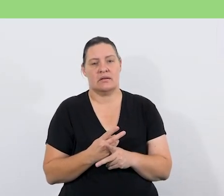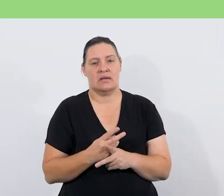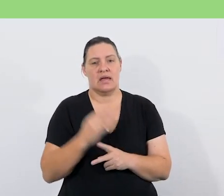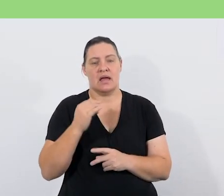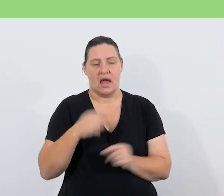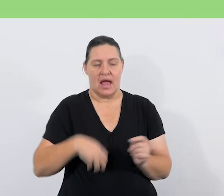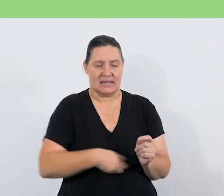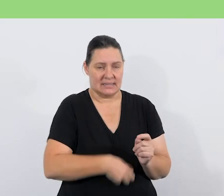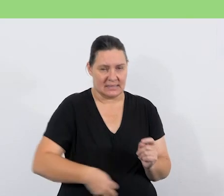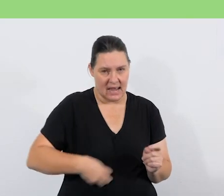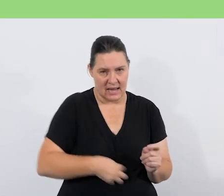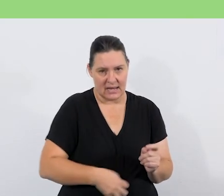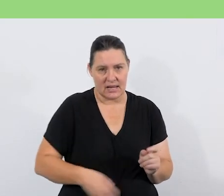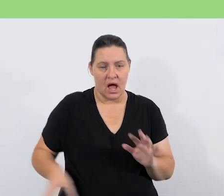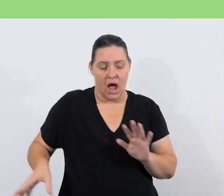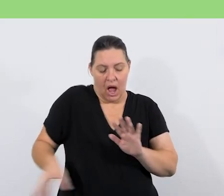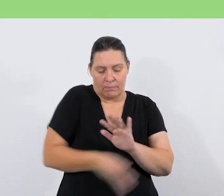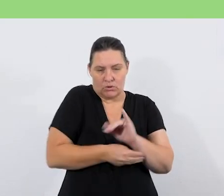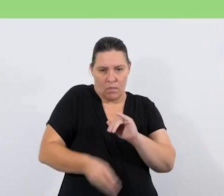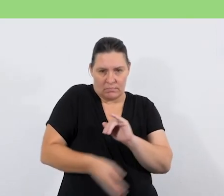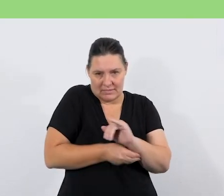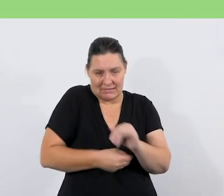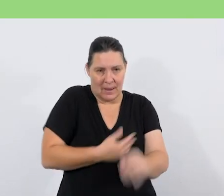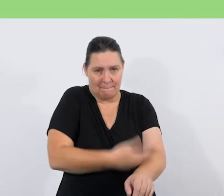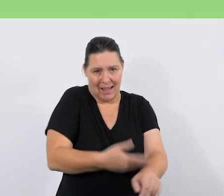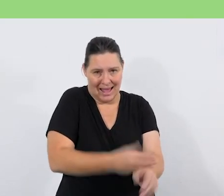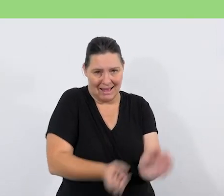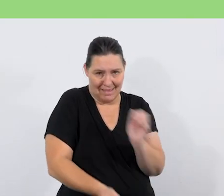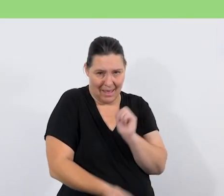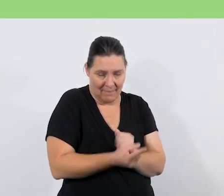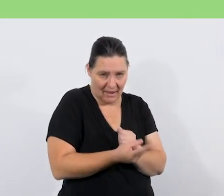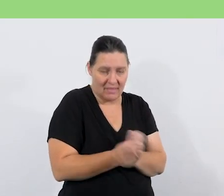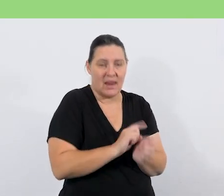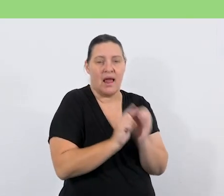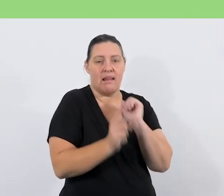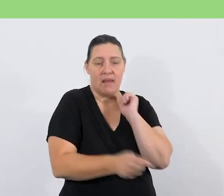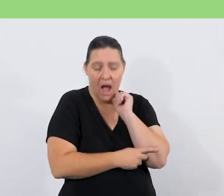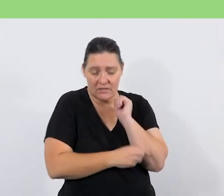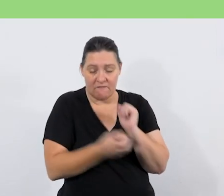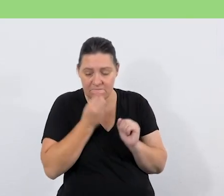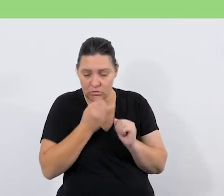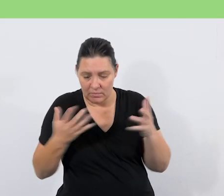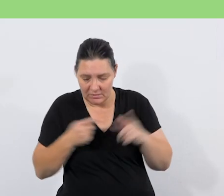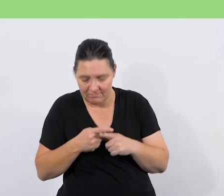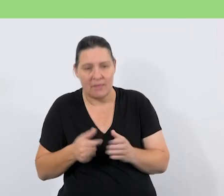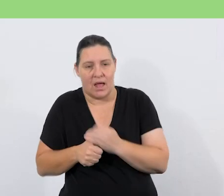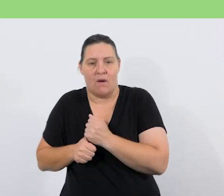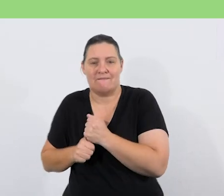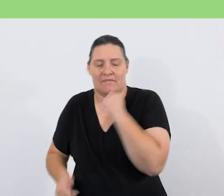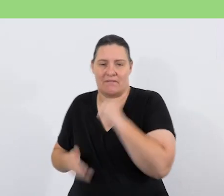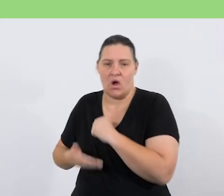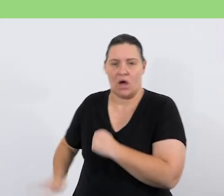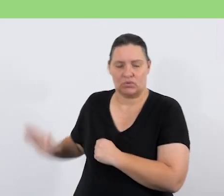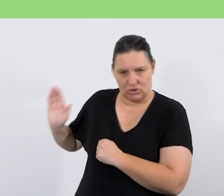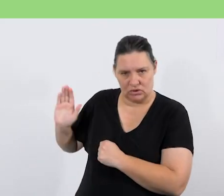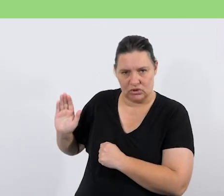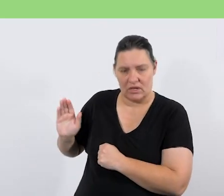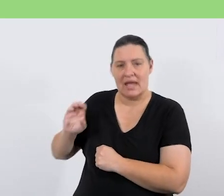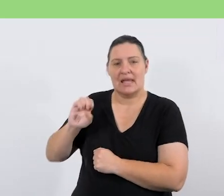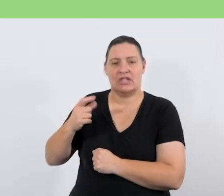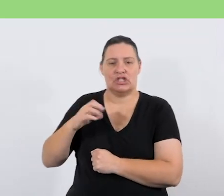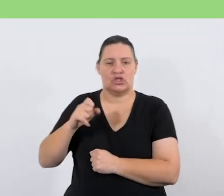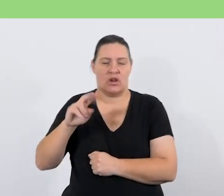smaller particles or nutrients that can be absorbed into the bloodstreams. So now, what we are saying here